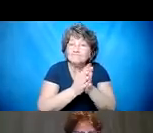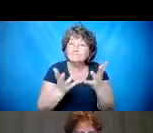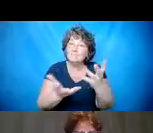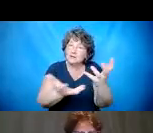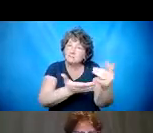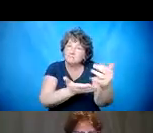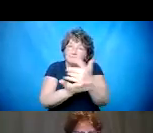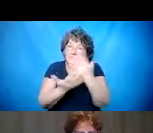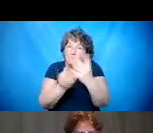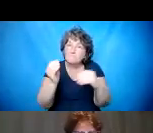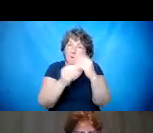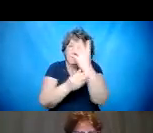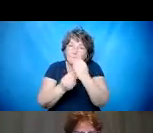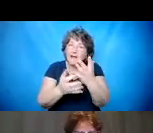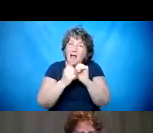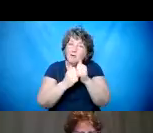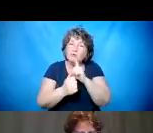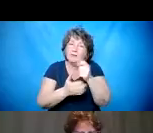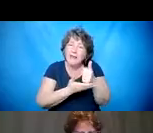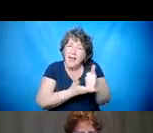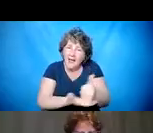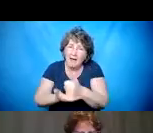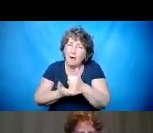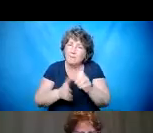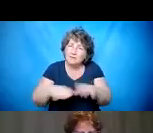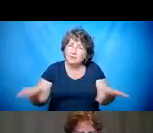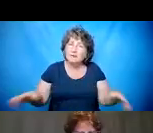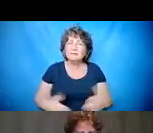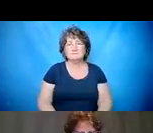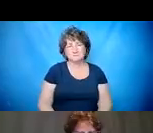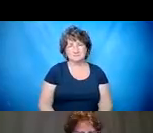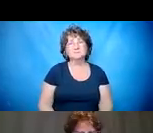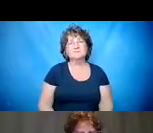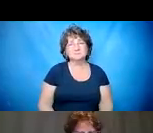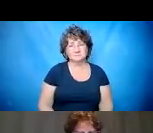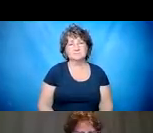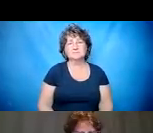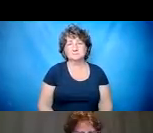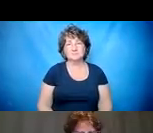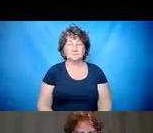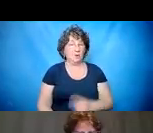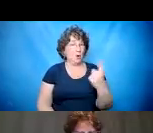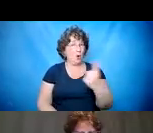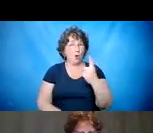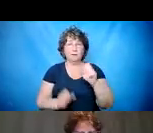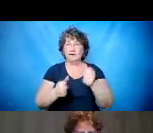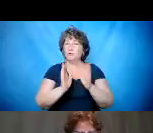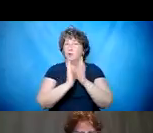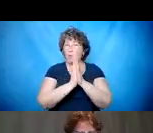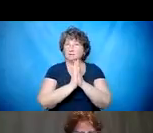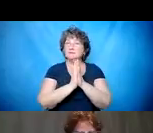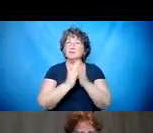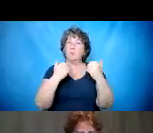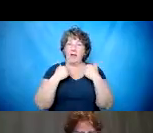information on how to help our children. We can always request it in our language